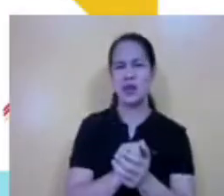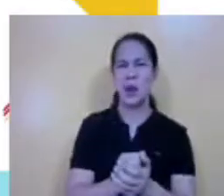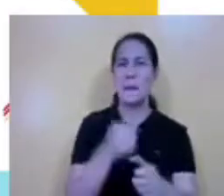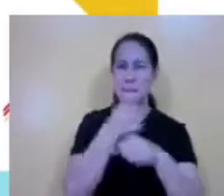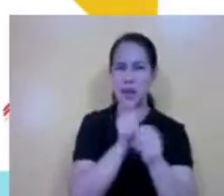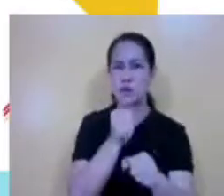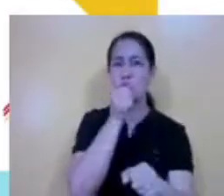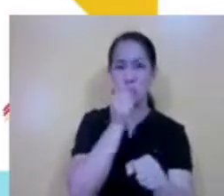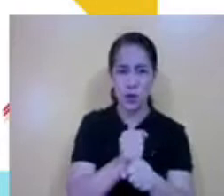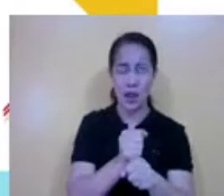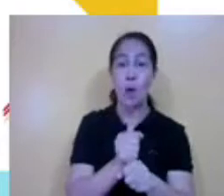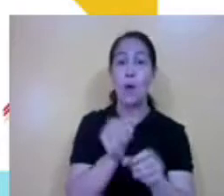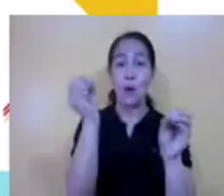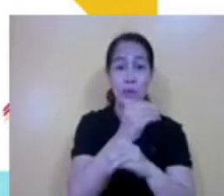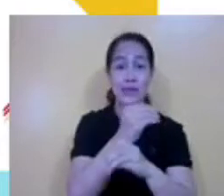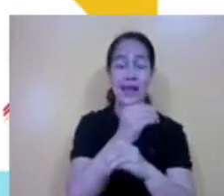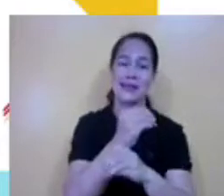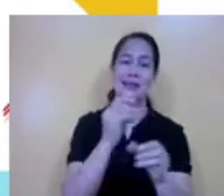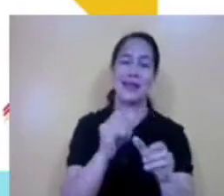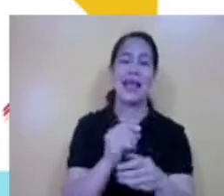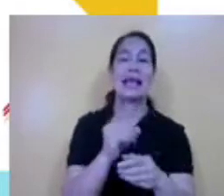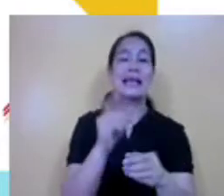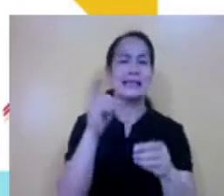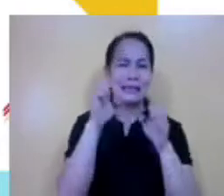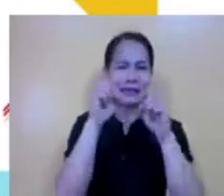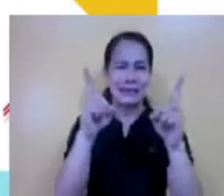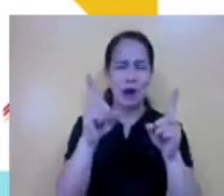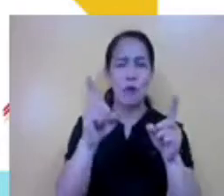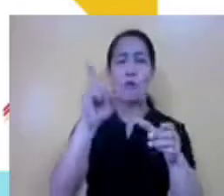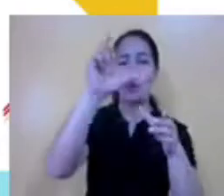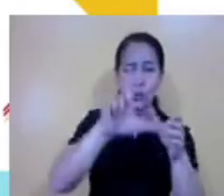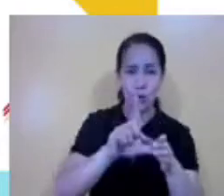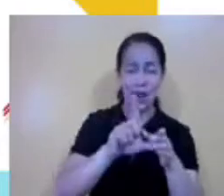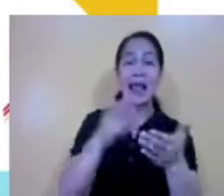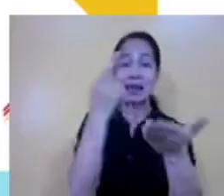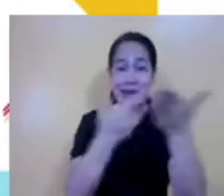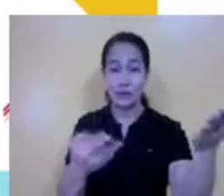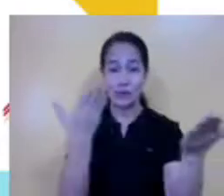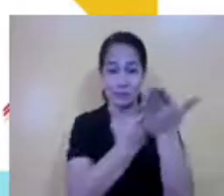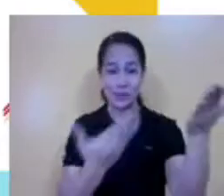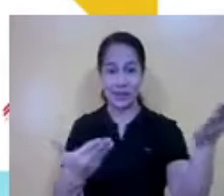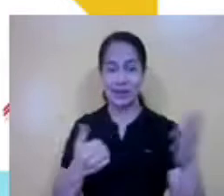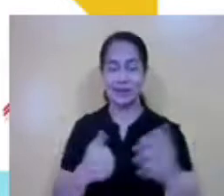DepEd email address so that you can view or download the resource materials.